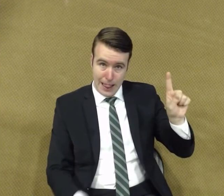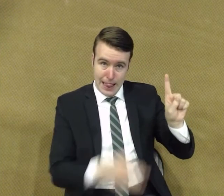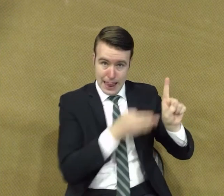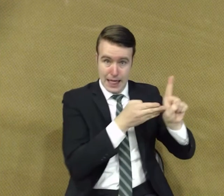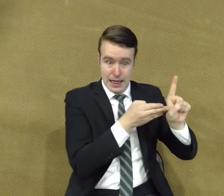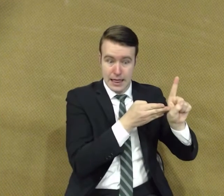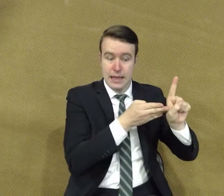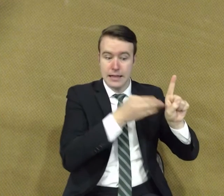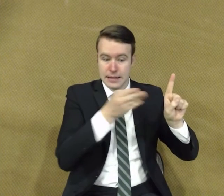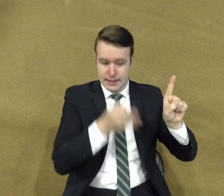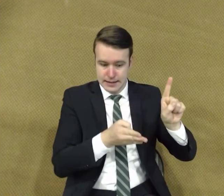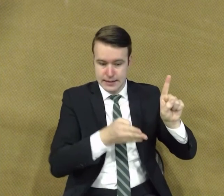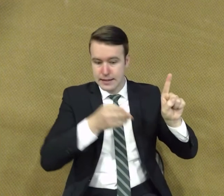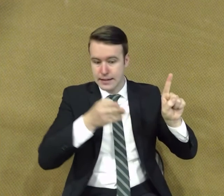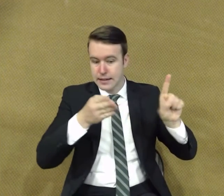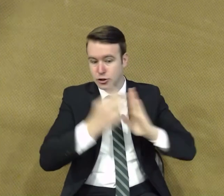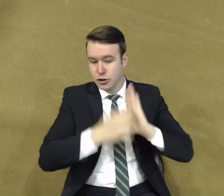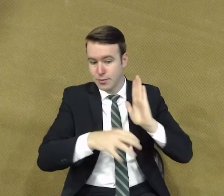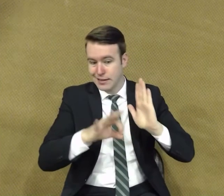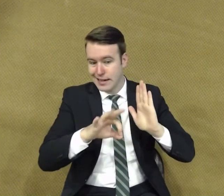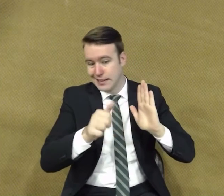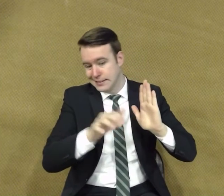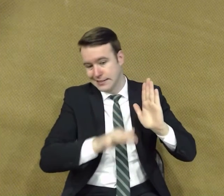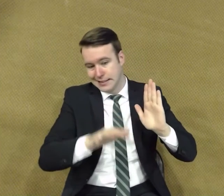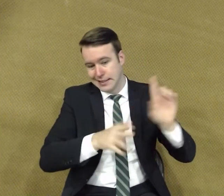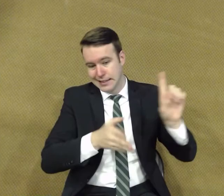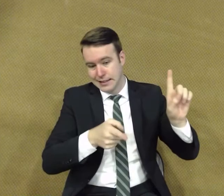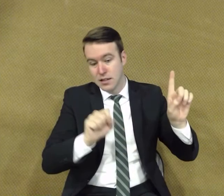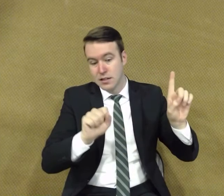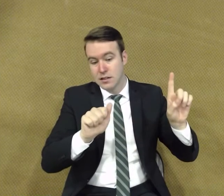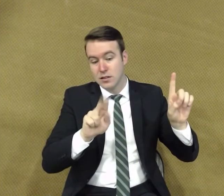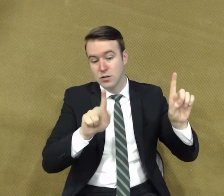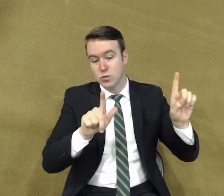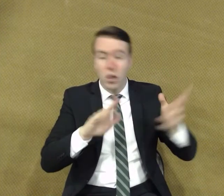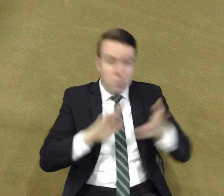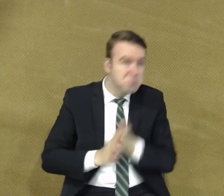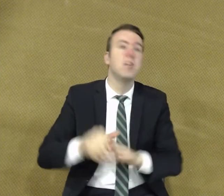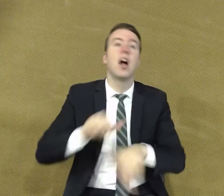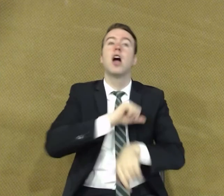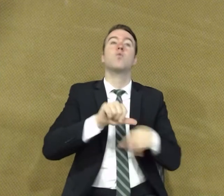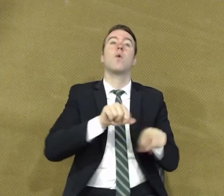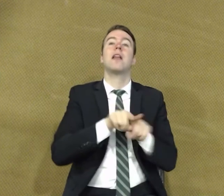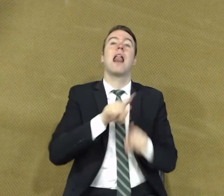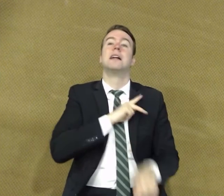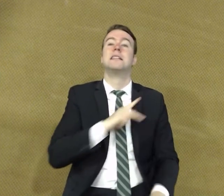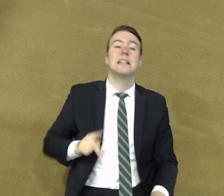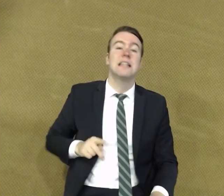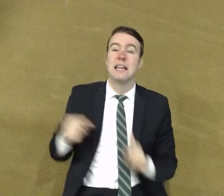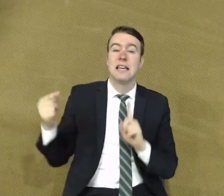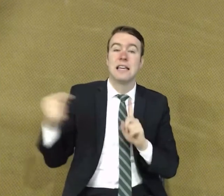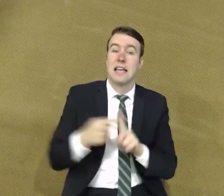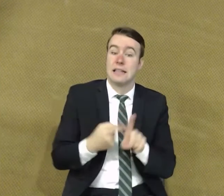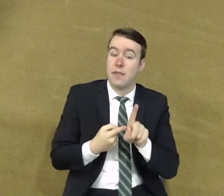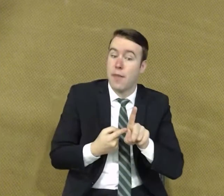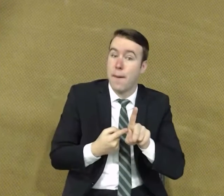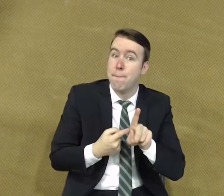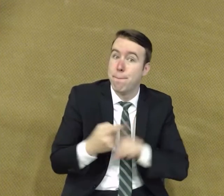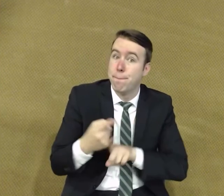And then when you get to chapter 9 and 10, Saul becomes anointed as king, and he is the